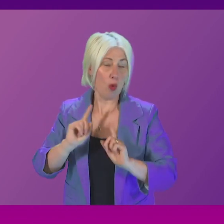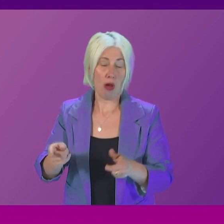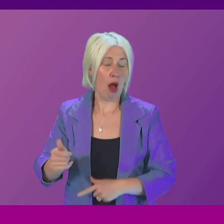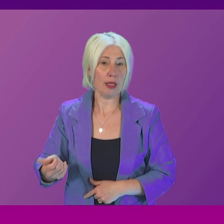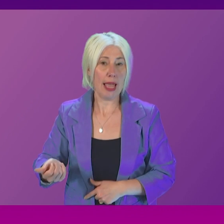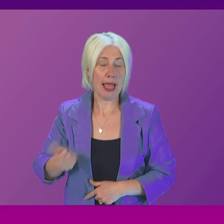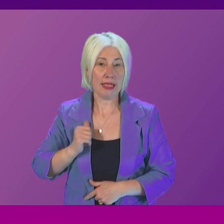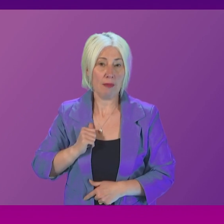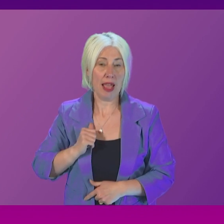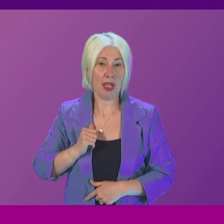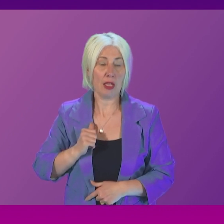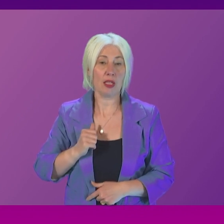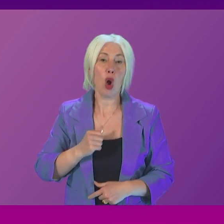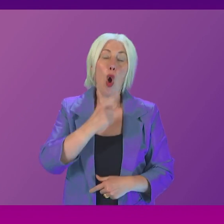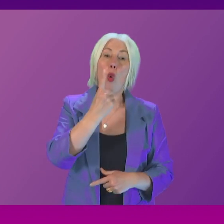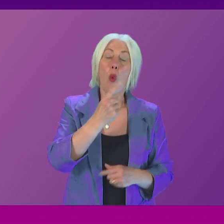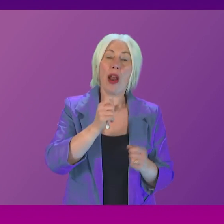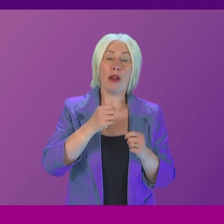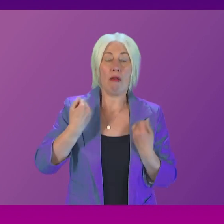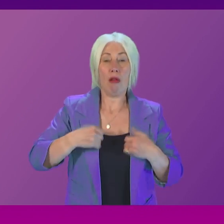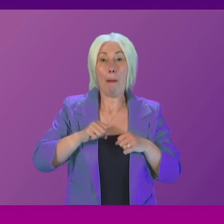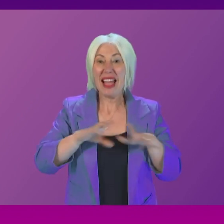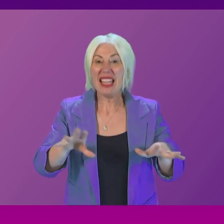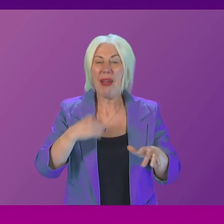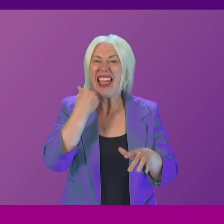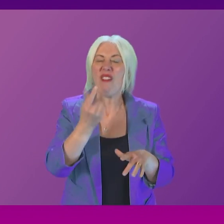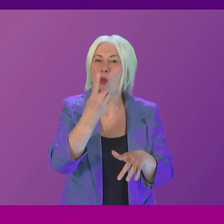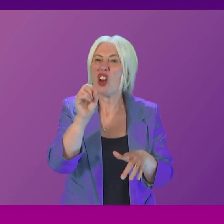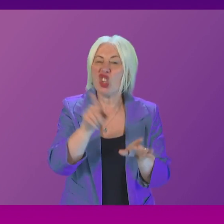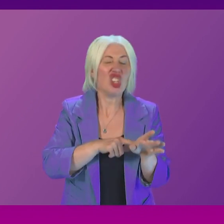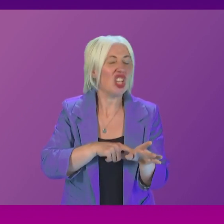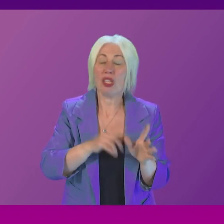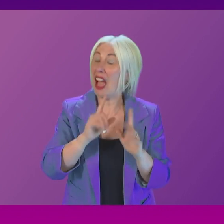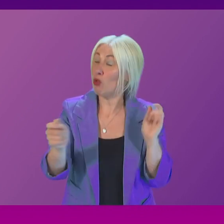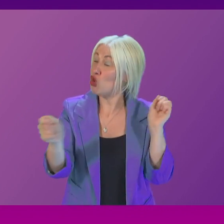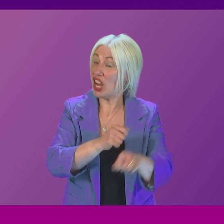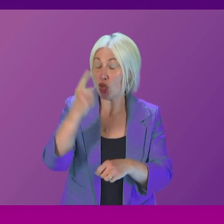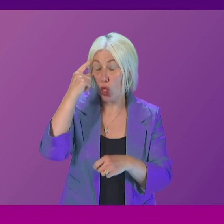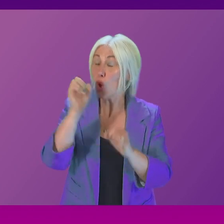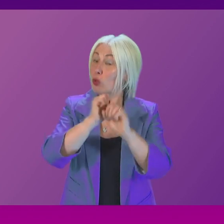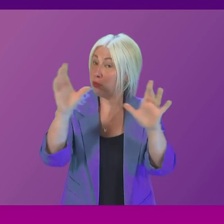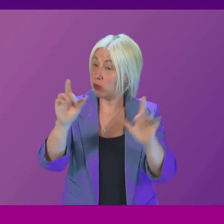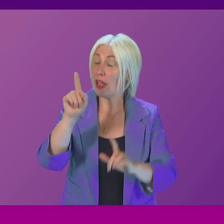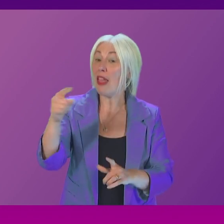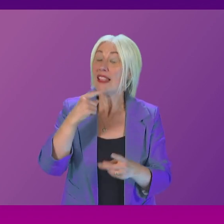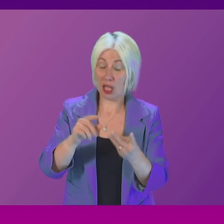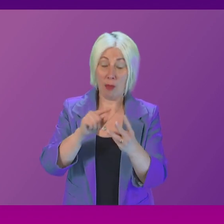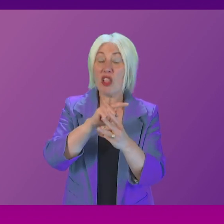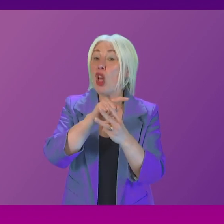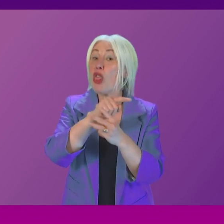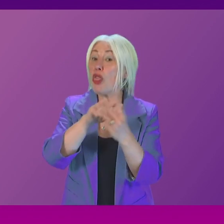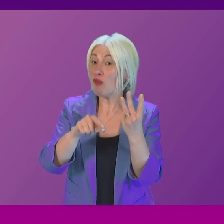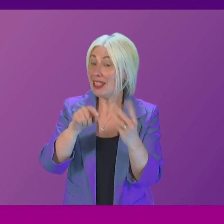be one in 100 years anymore. We had to think differently. But also, Professor Morris in particular, on three occasions mentioned